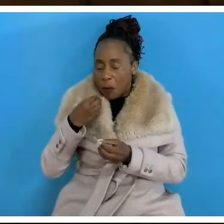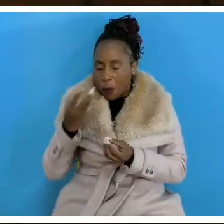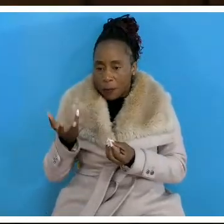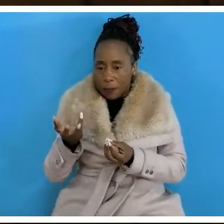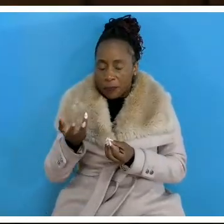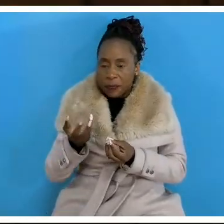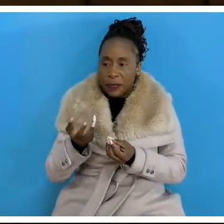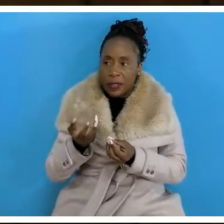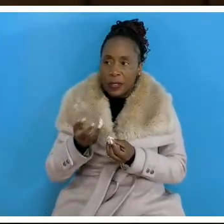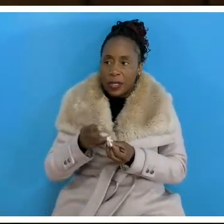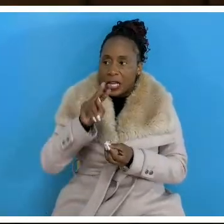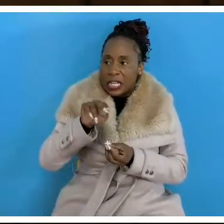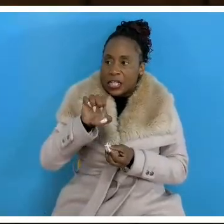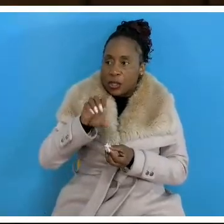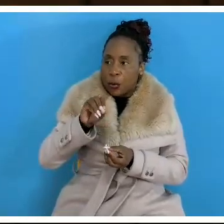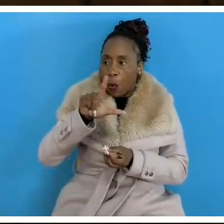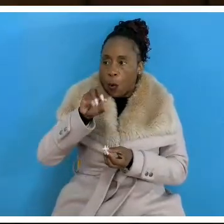Projects,